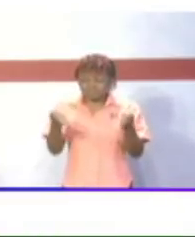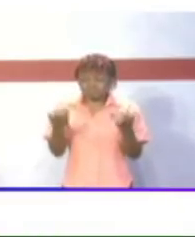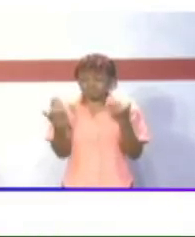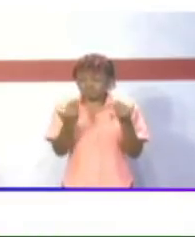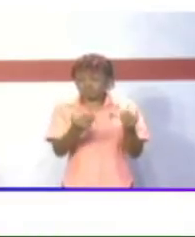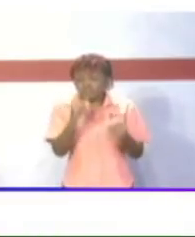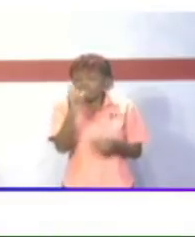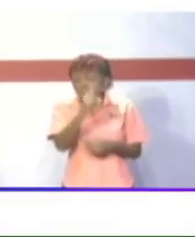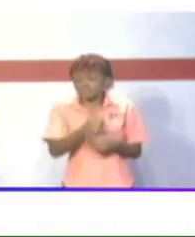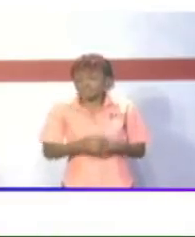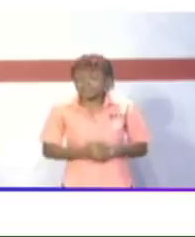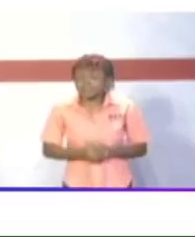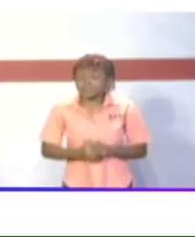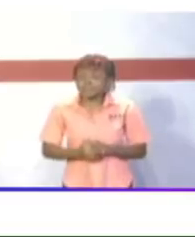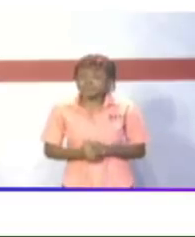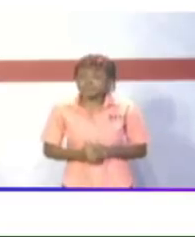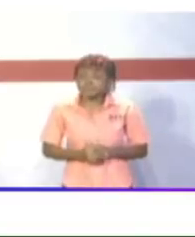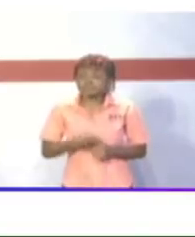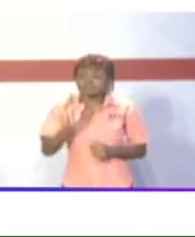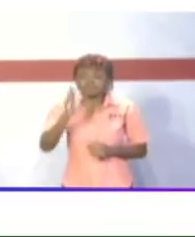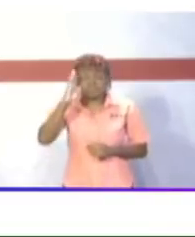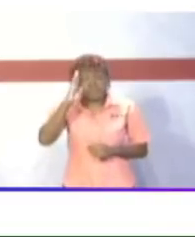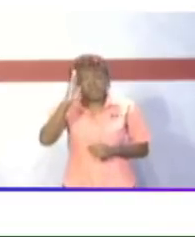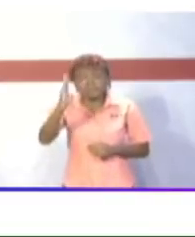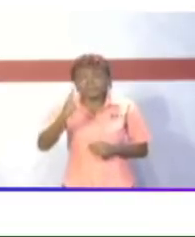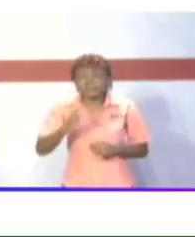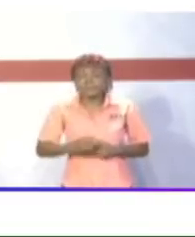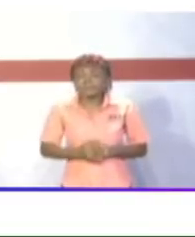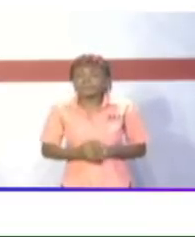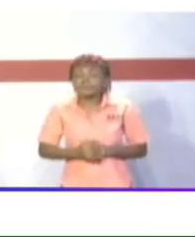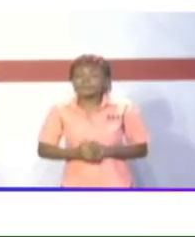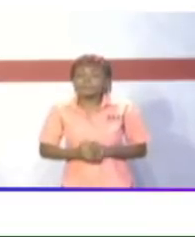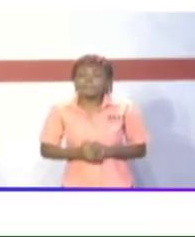mentioned you said the word wave, and in fact, I had wanted to